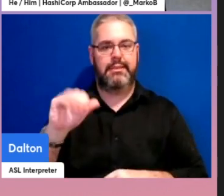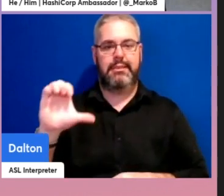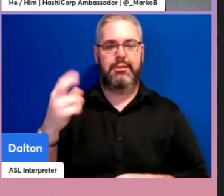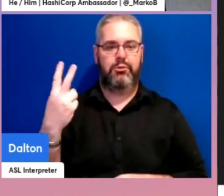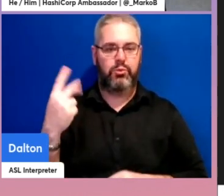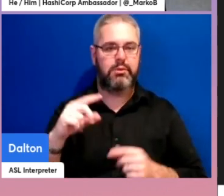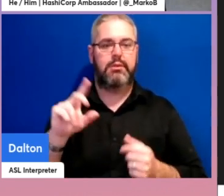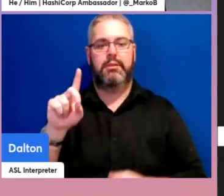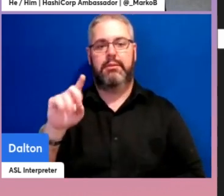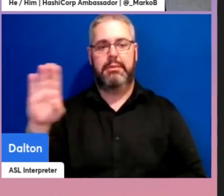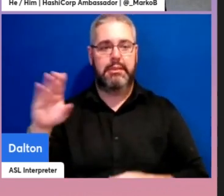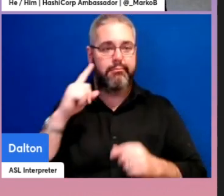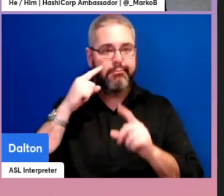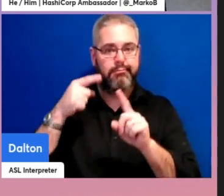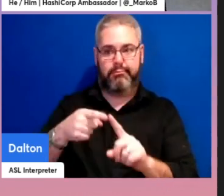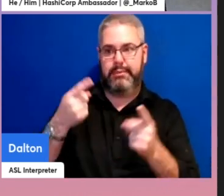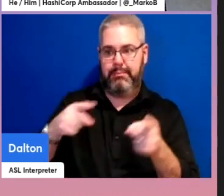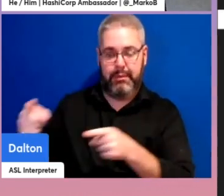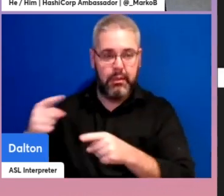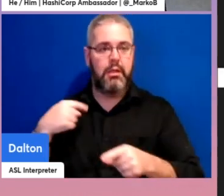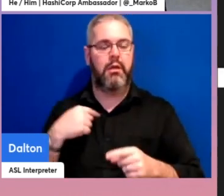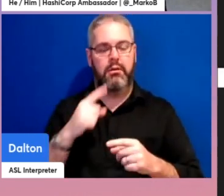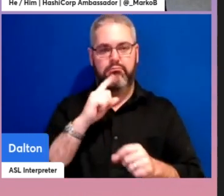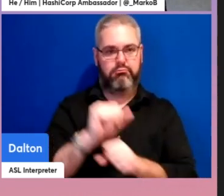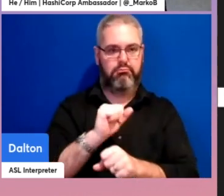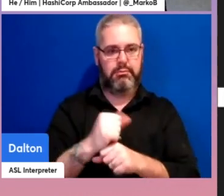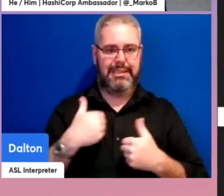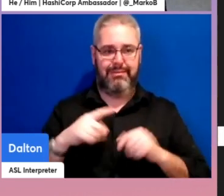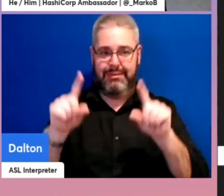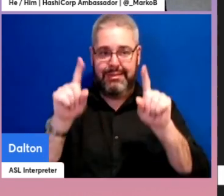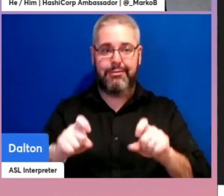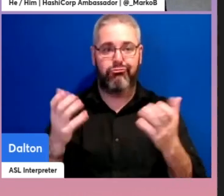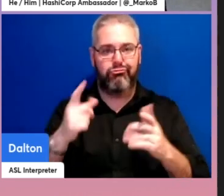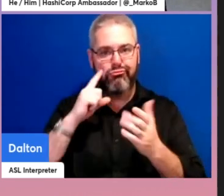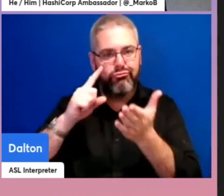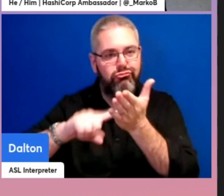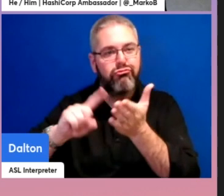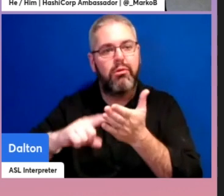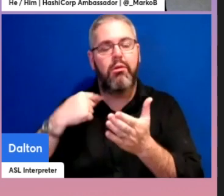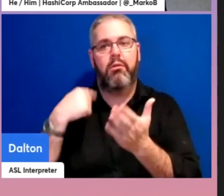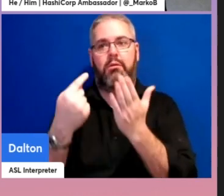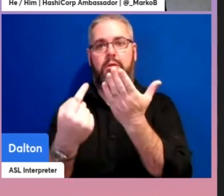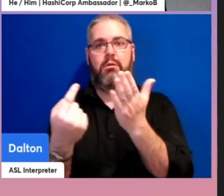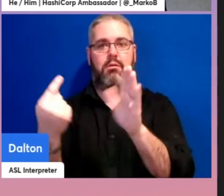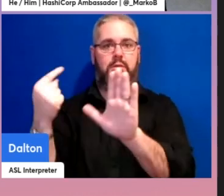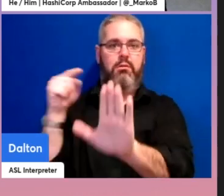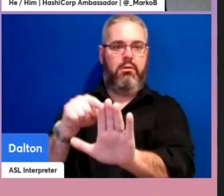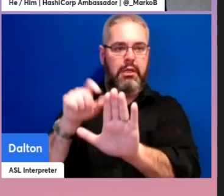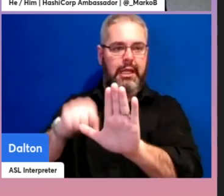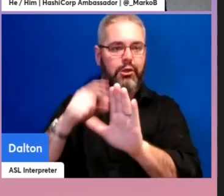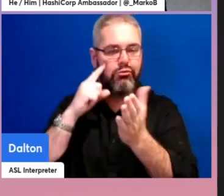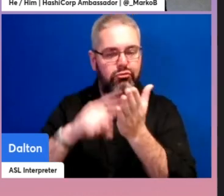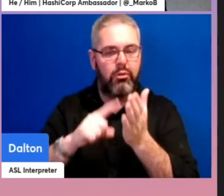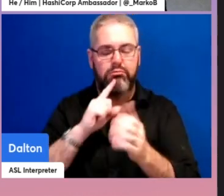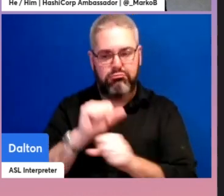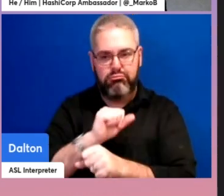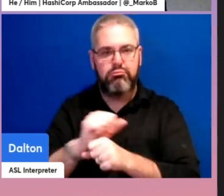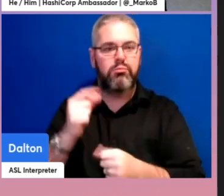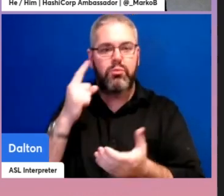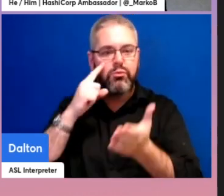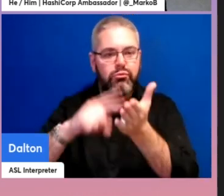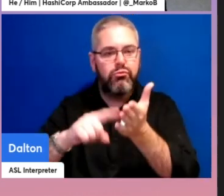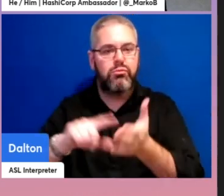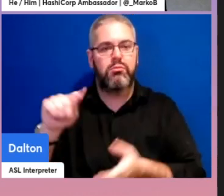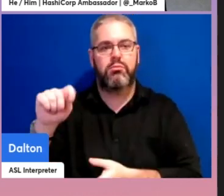instances. And I actually have a test here to check the backend as well. And it's literally checking the tag set on